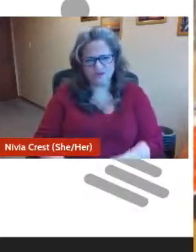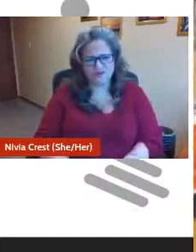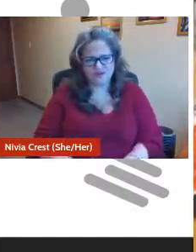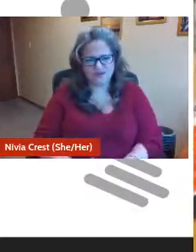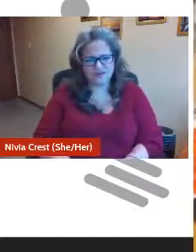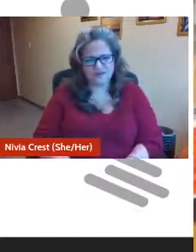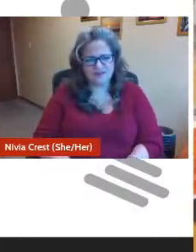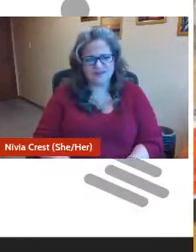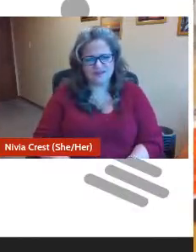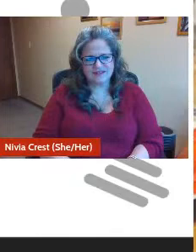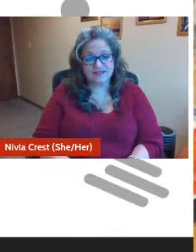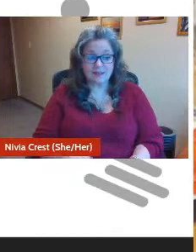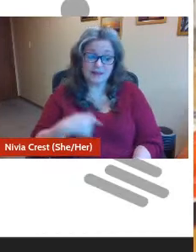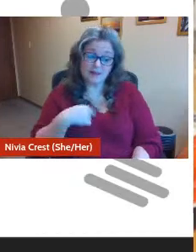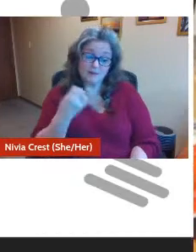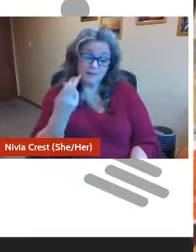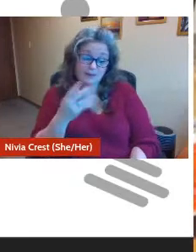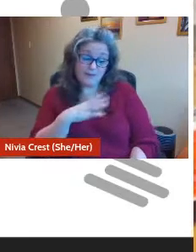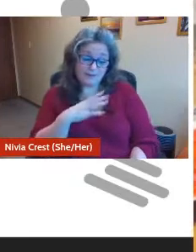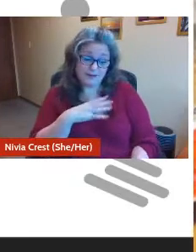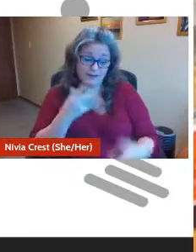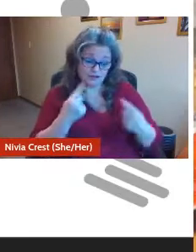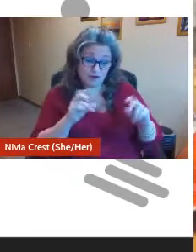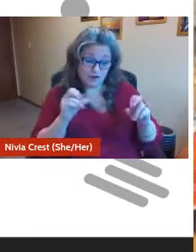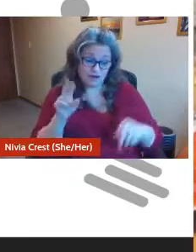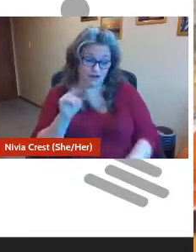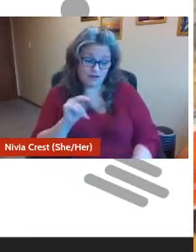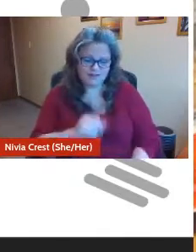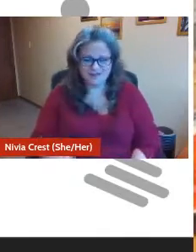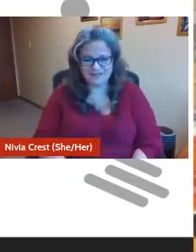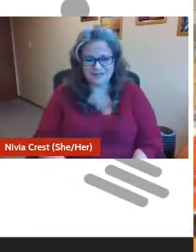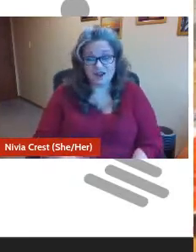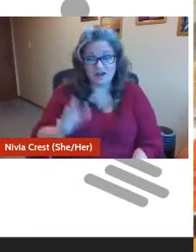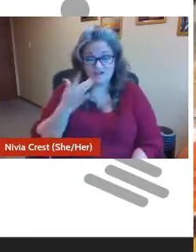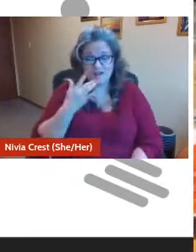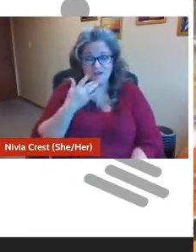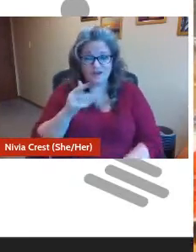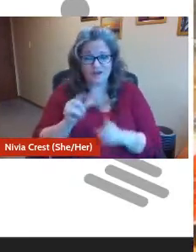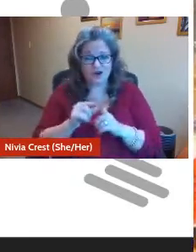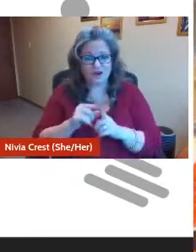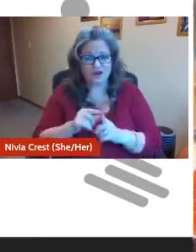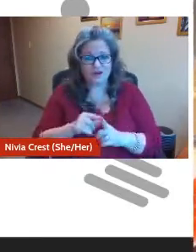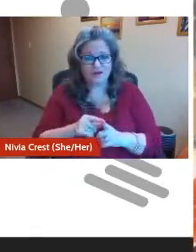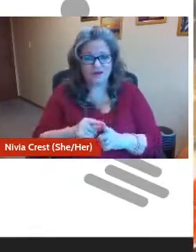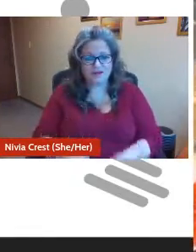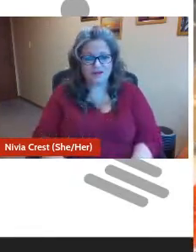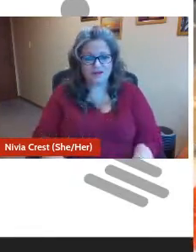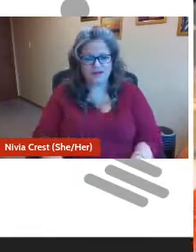That is not. Not this, not that. I was like, okay, try it on. Her favorite word, foot.